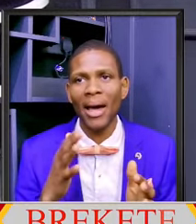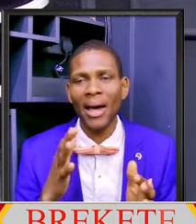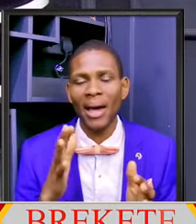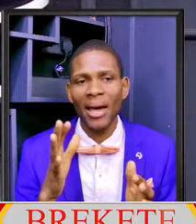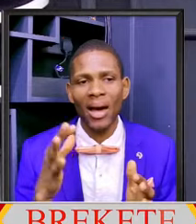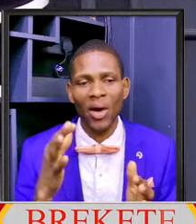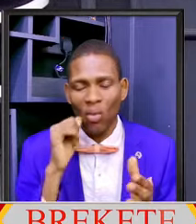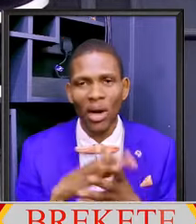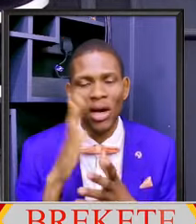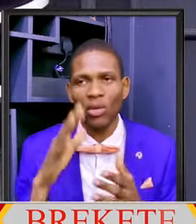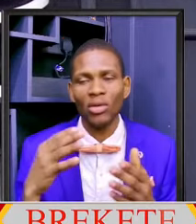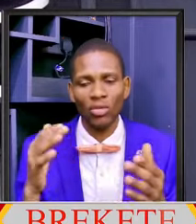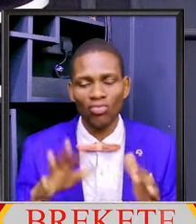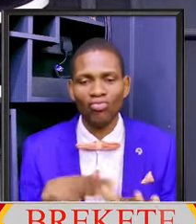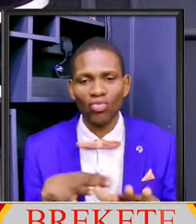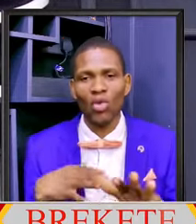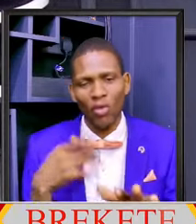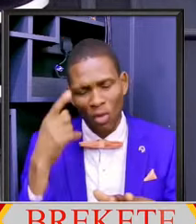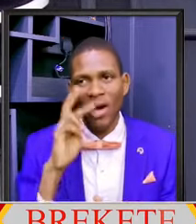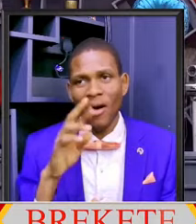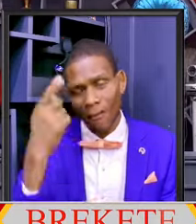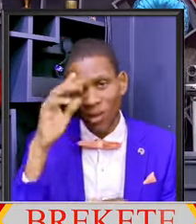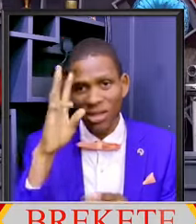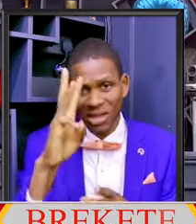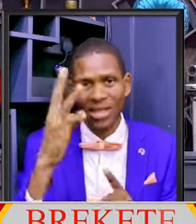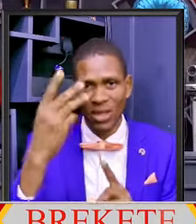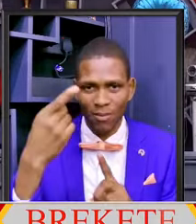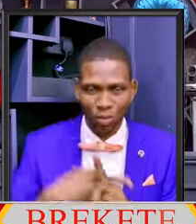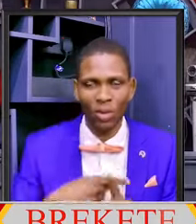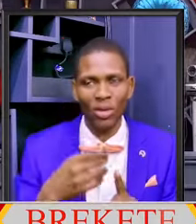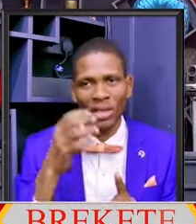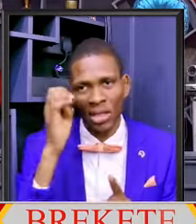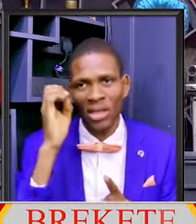her. Every month, one for 6 months. Mm.